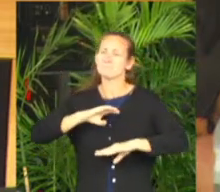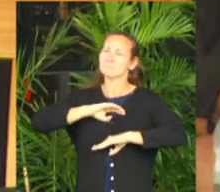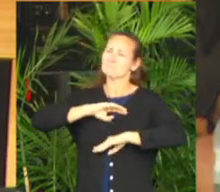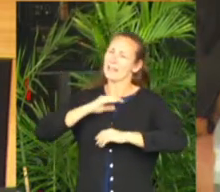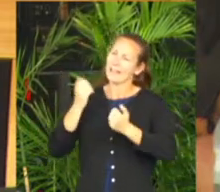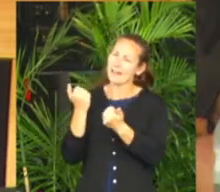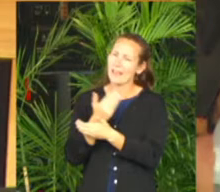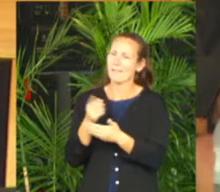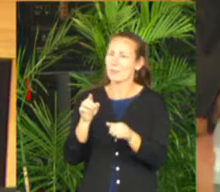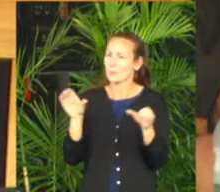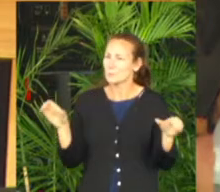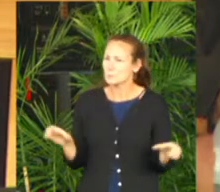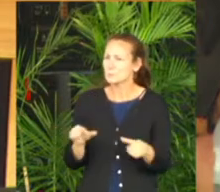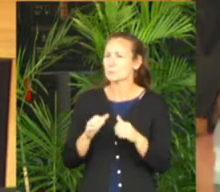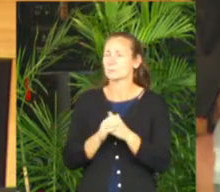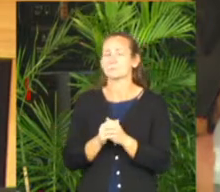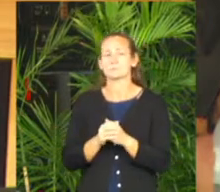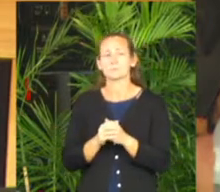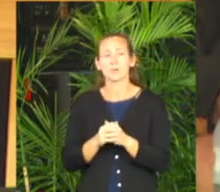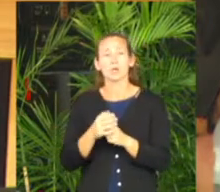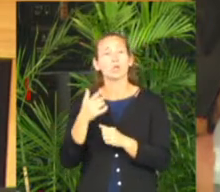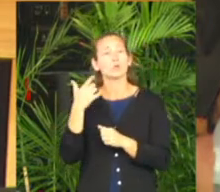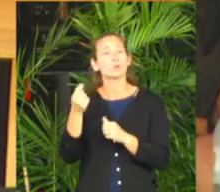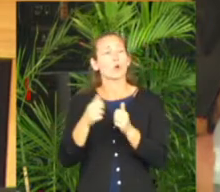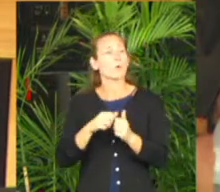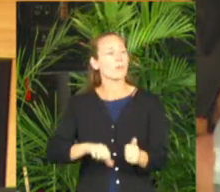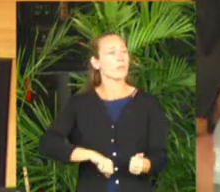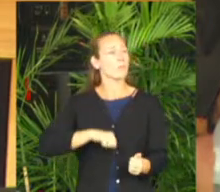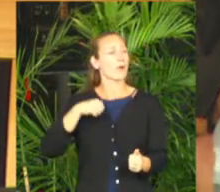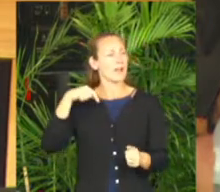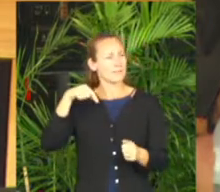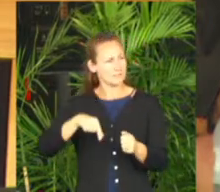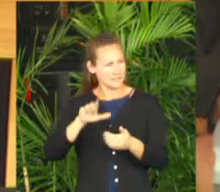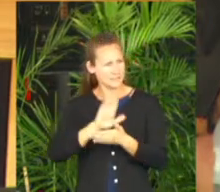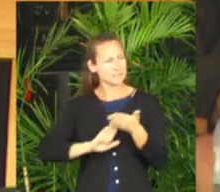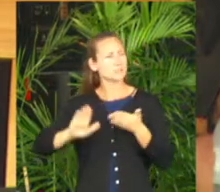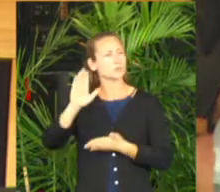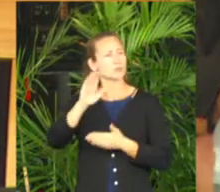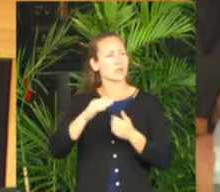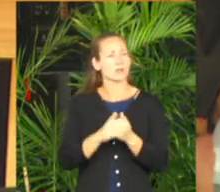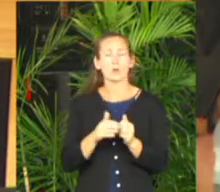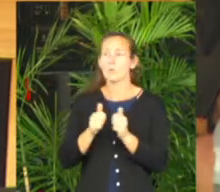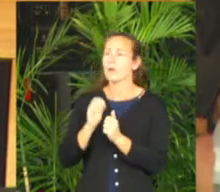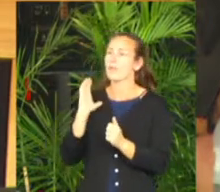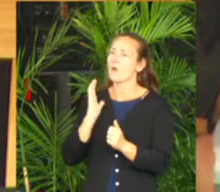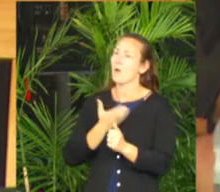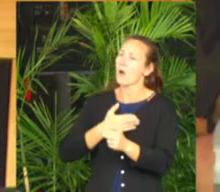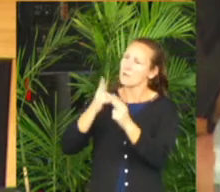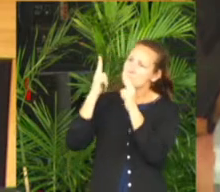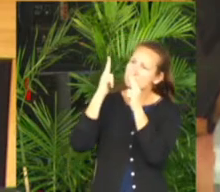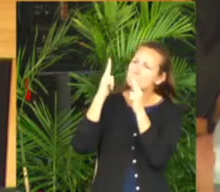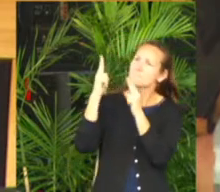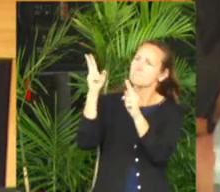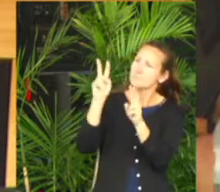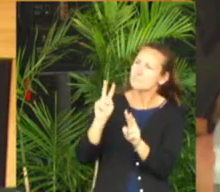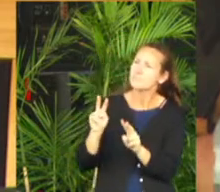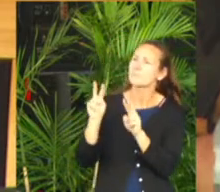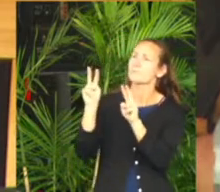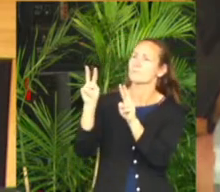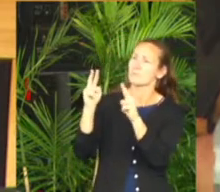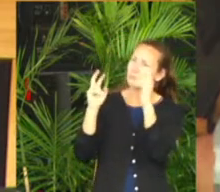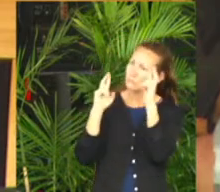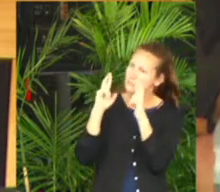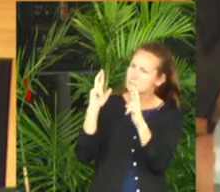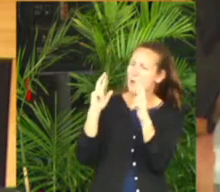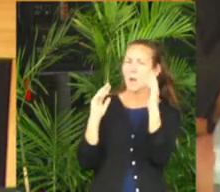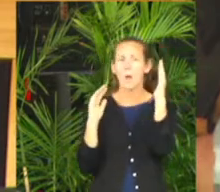you do. You go with the pride of this institution, with our admiration and respect, and with our hopes